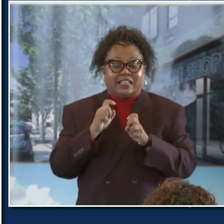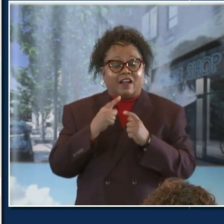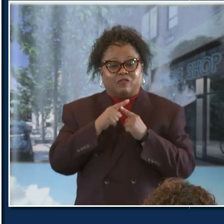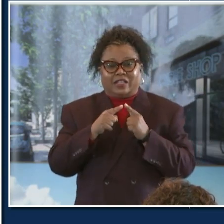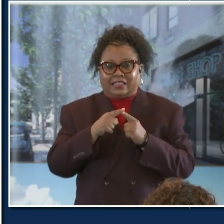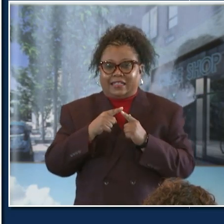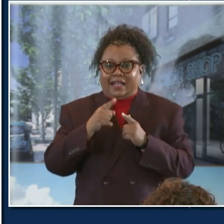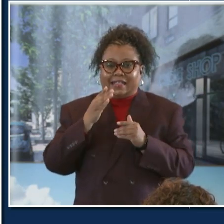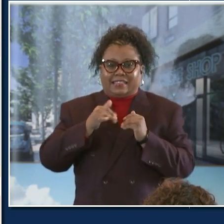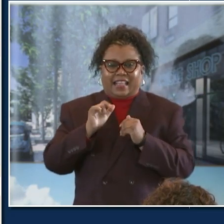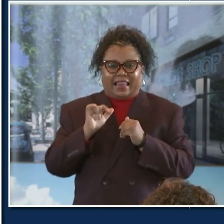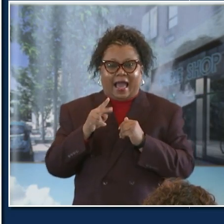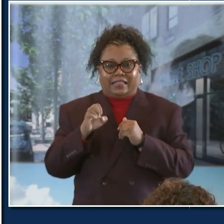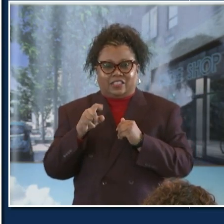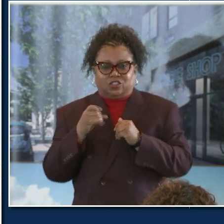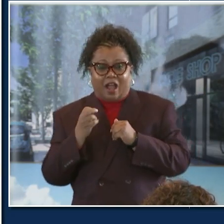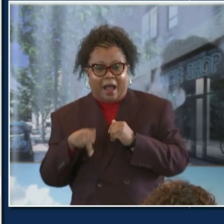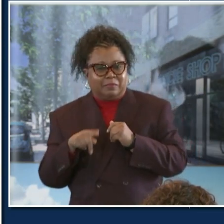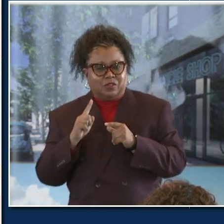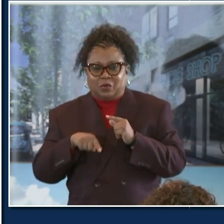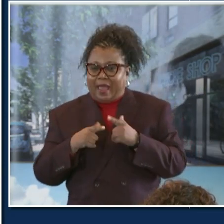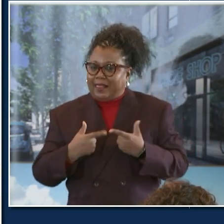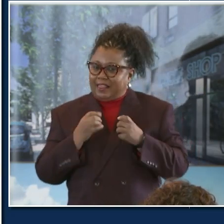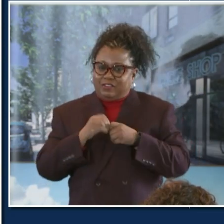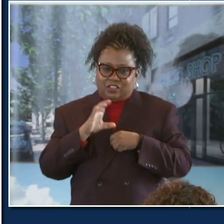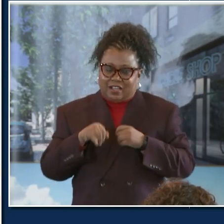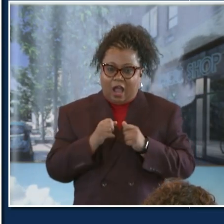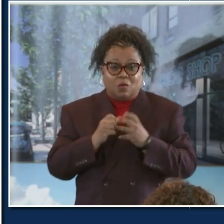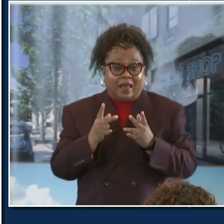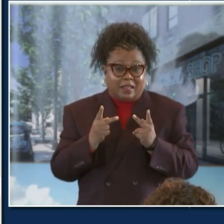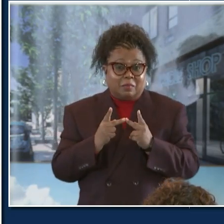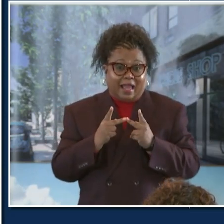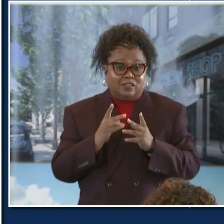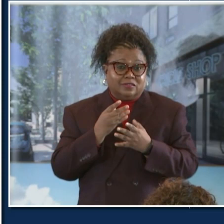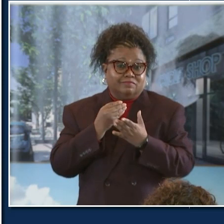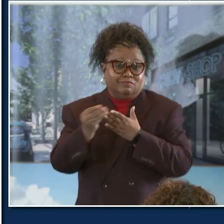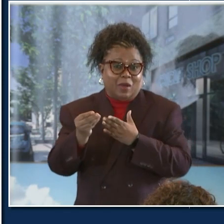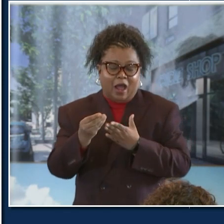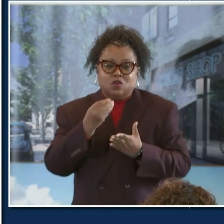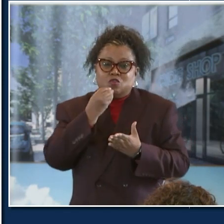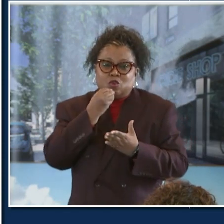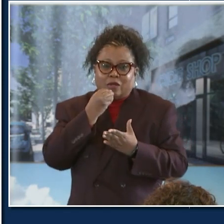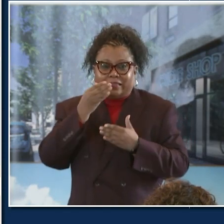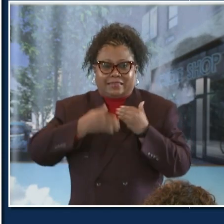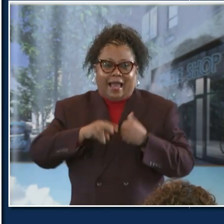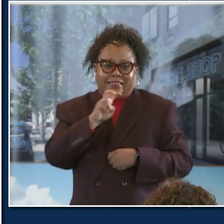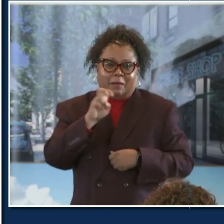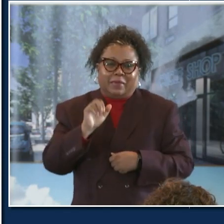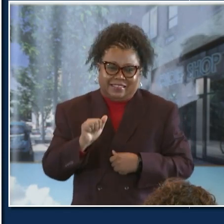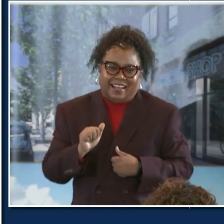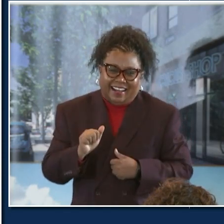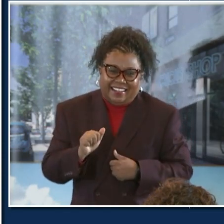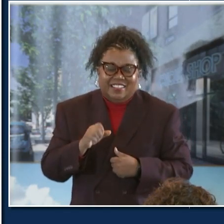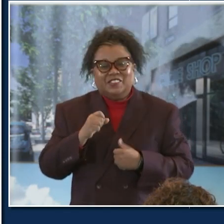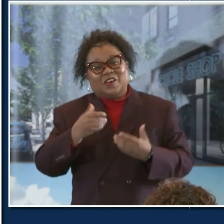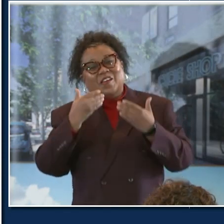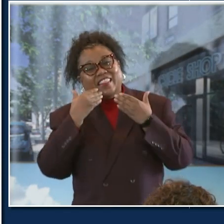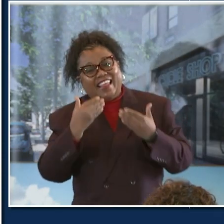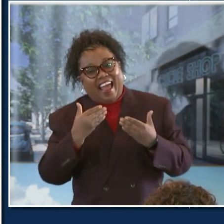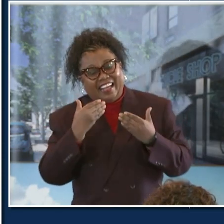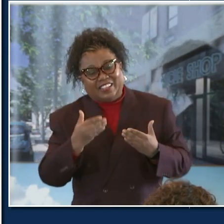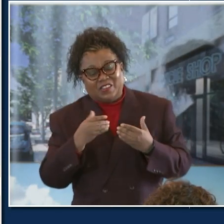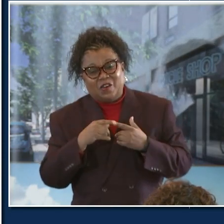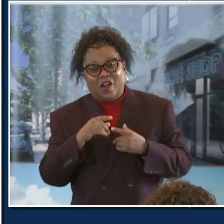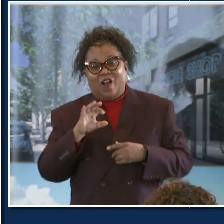the Slice Shop, because you can't live in Chicago without a place to get a good slice of pizza. So thank you